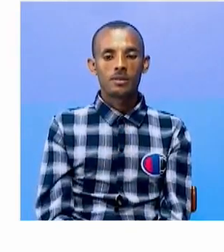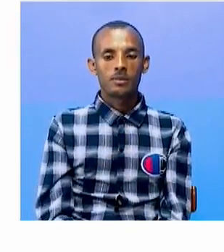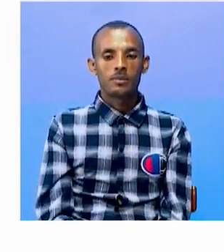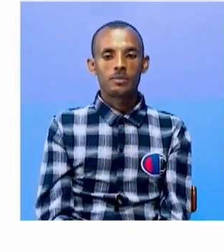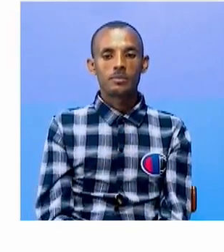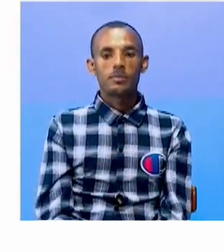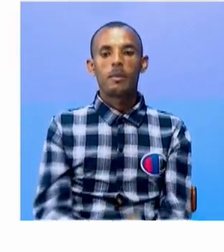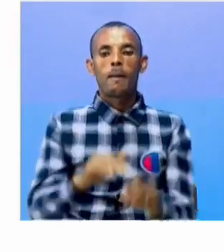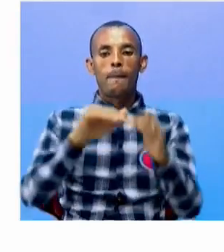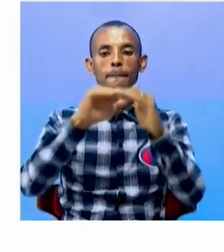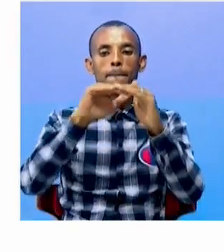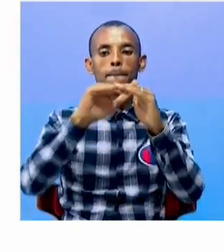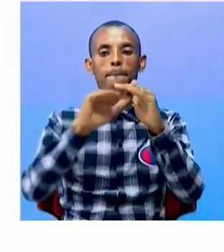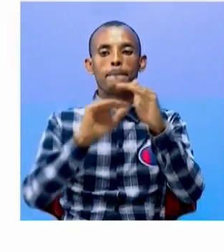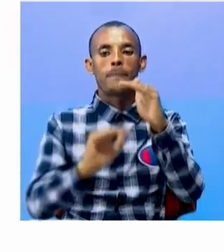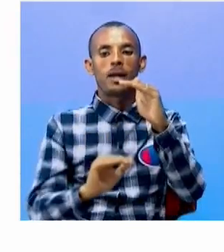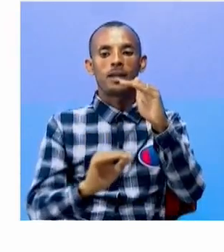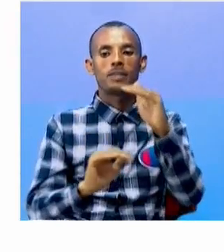minus